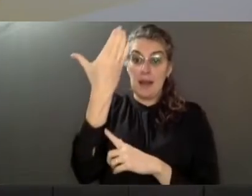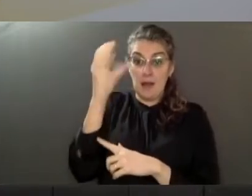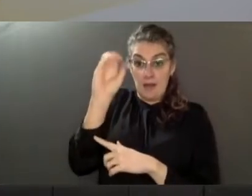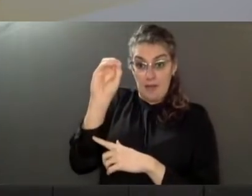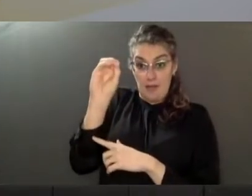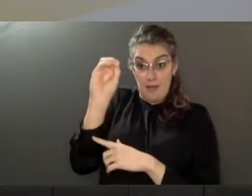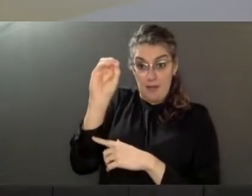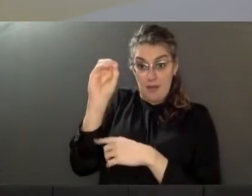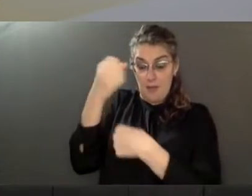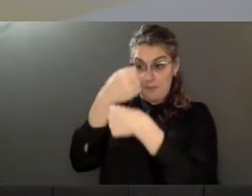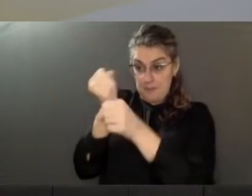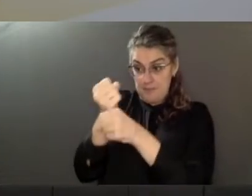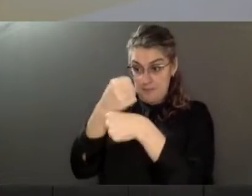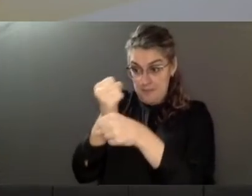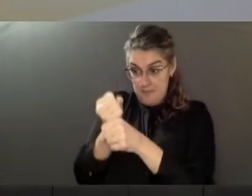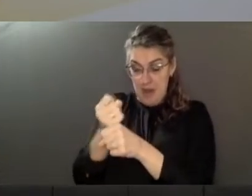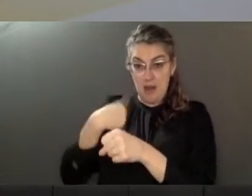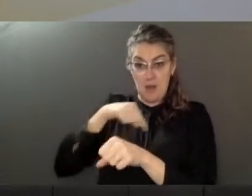this country and around the world.